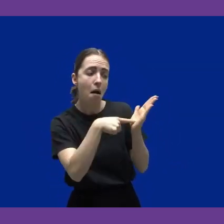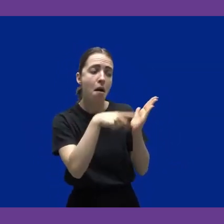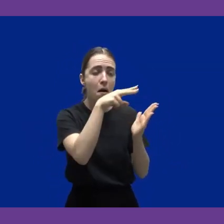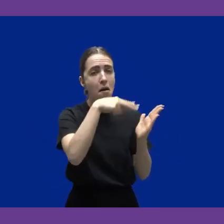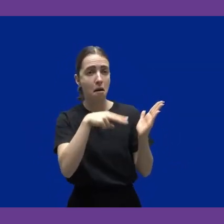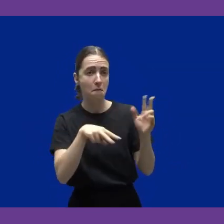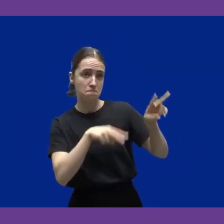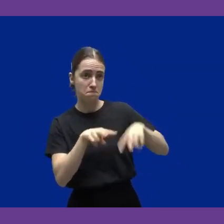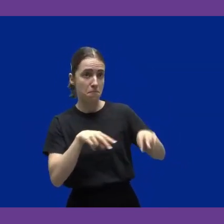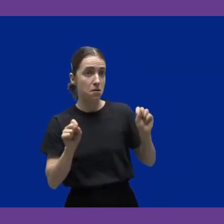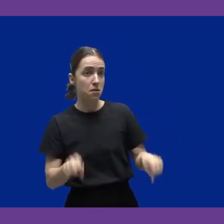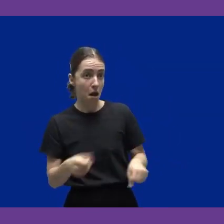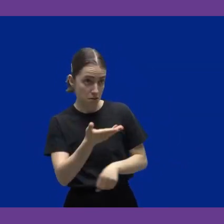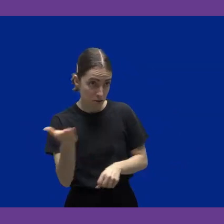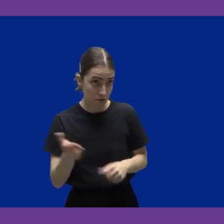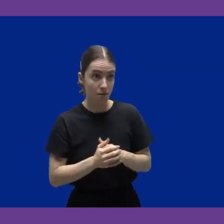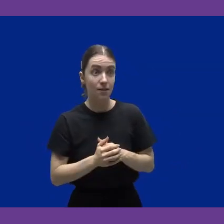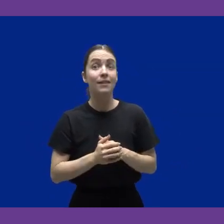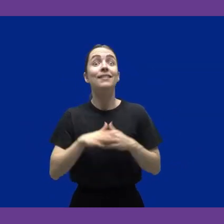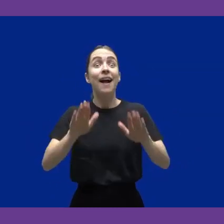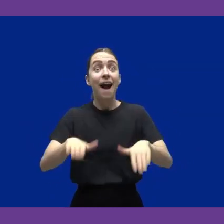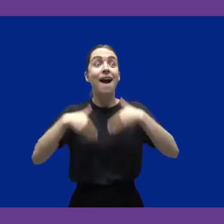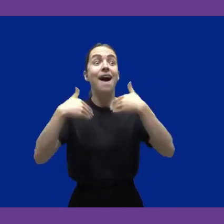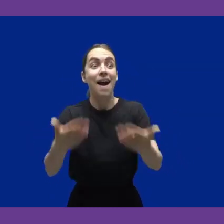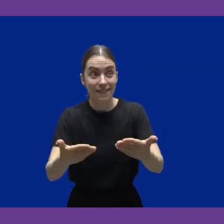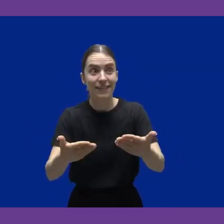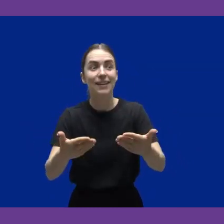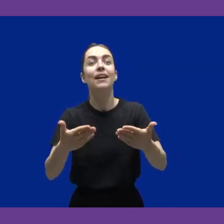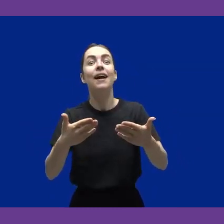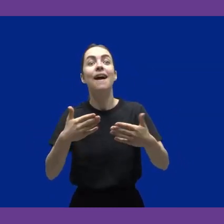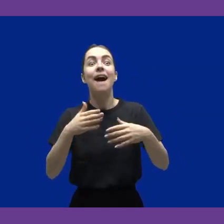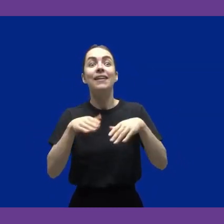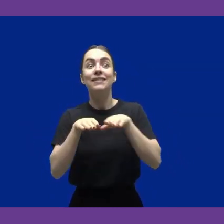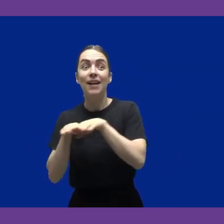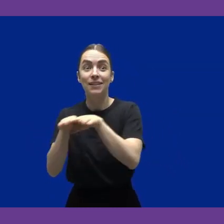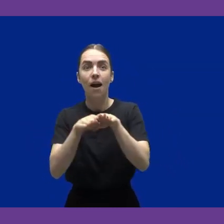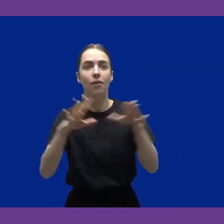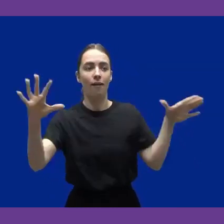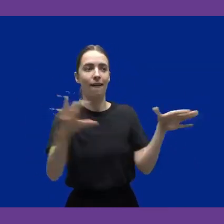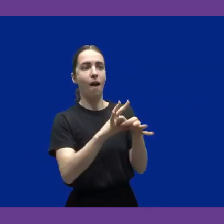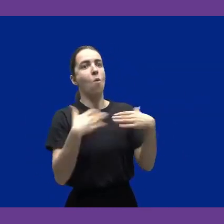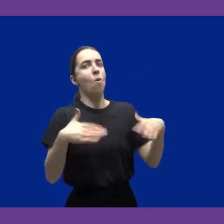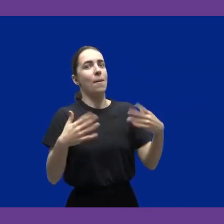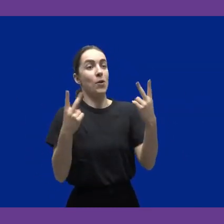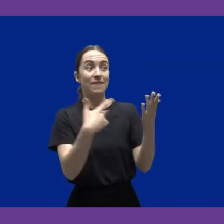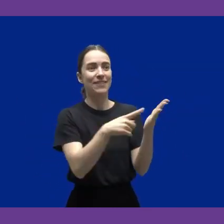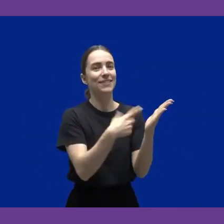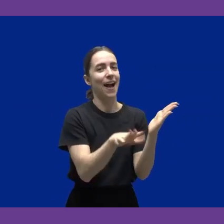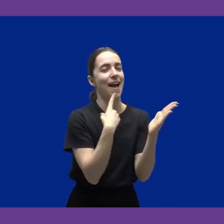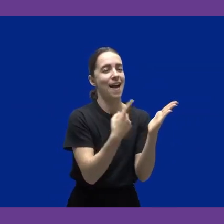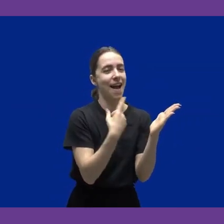that standard. So in principle, there are most important. All the requirements given in the harmonized